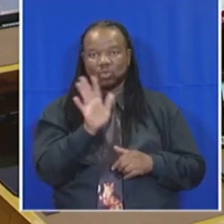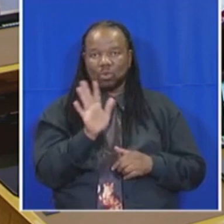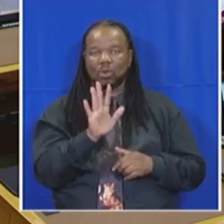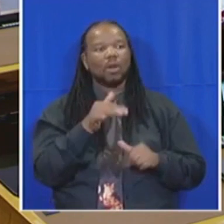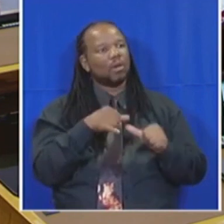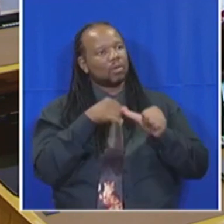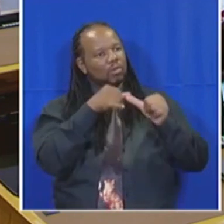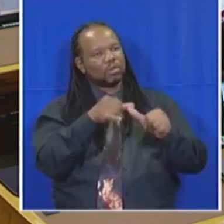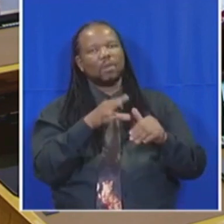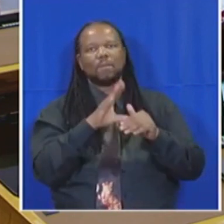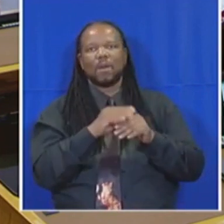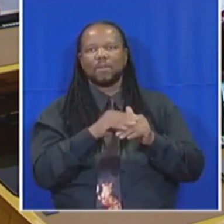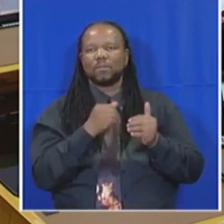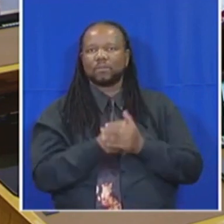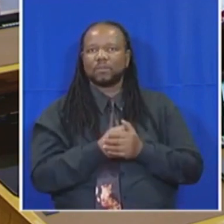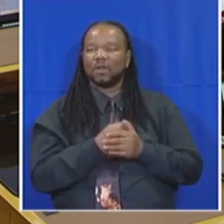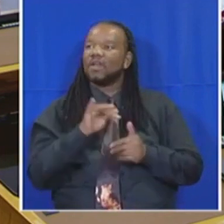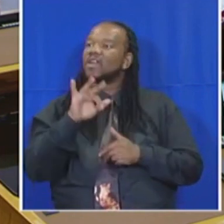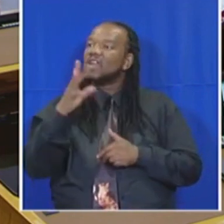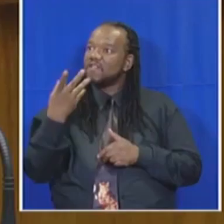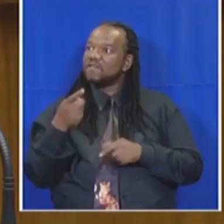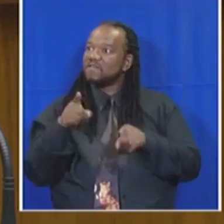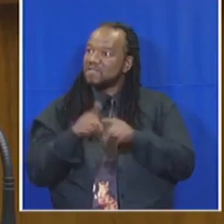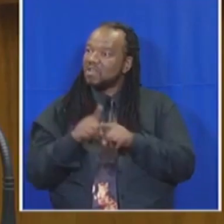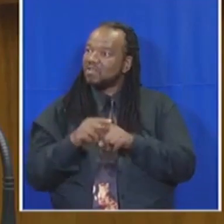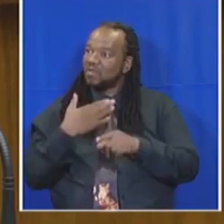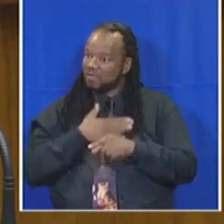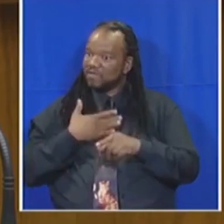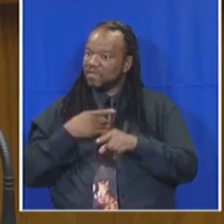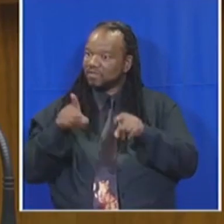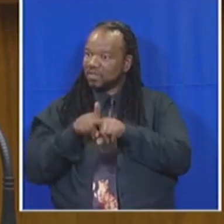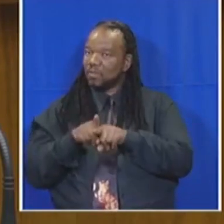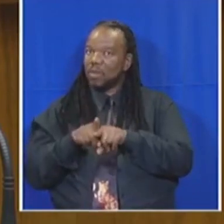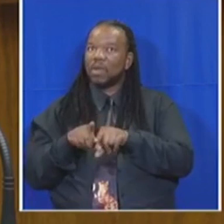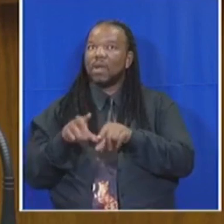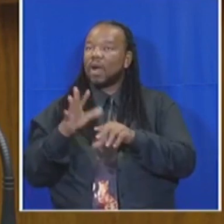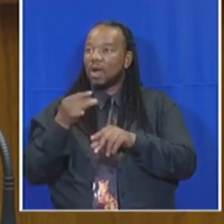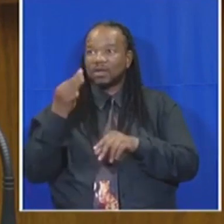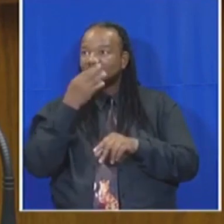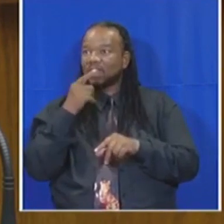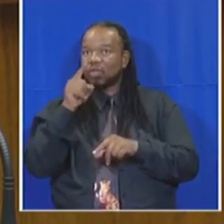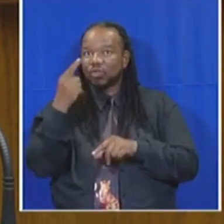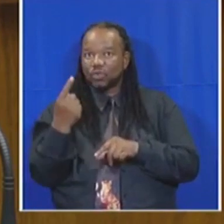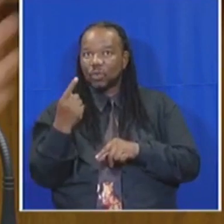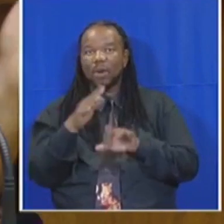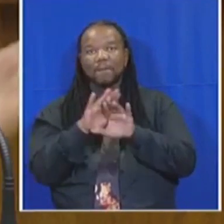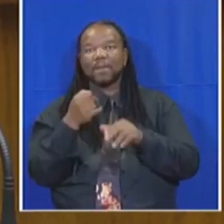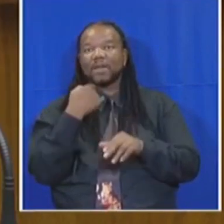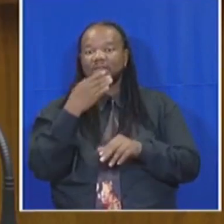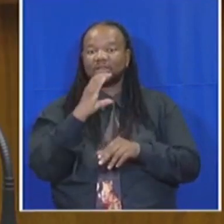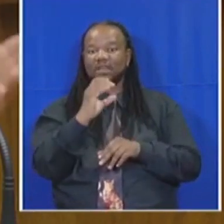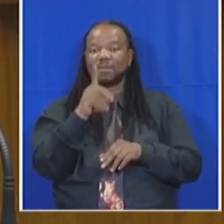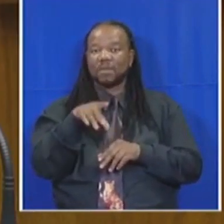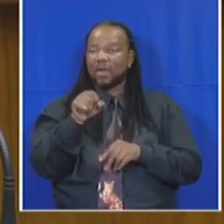proceed. Well, if the shoe fits, order, but I wasn't talking about you. In fact, I was talking about CPS, but if the shoe